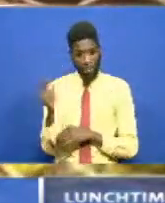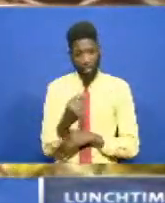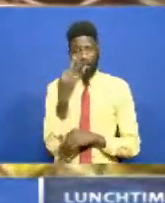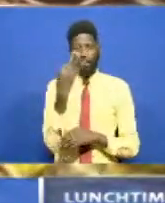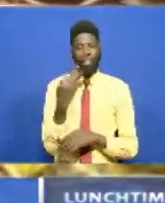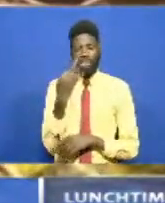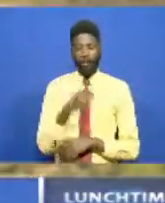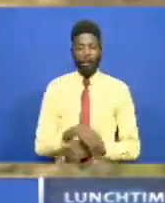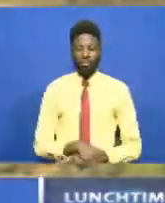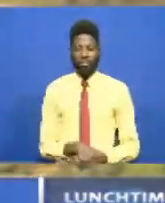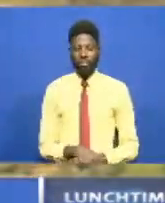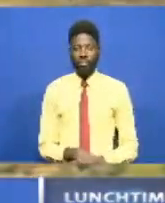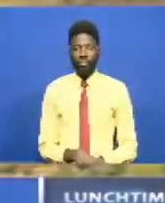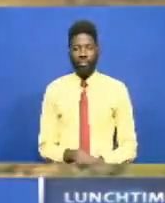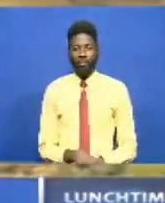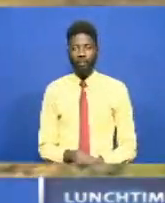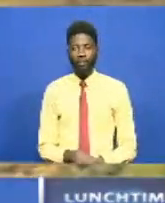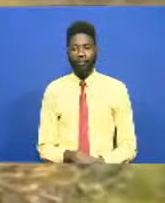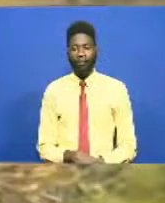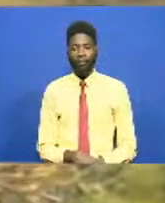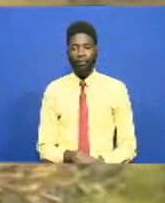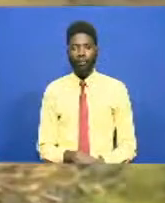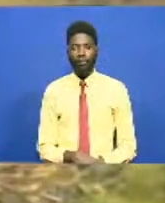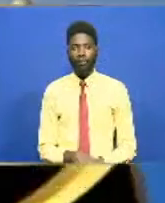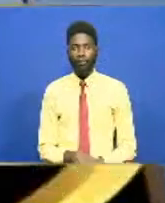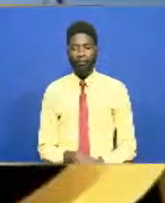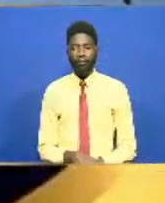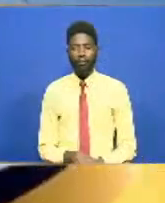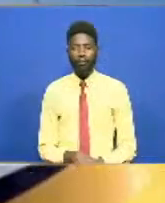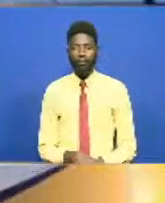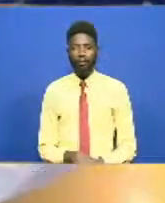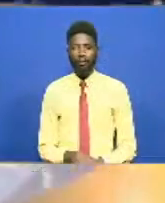Ngetich, Channel One News.